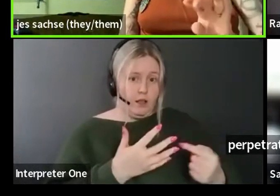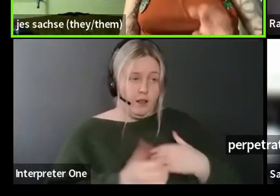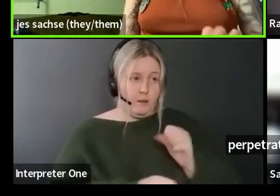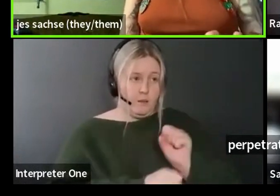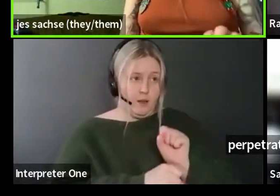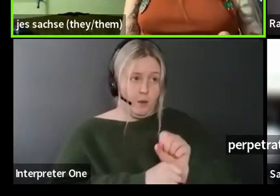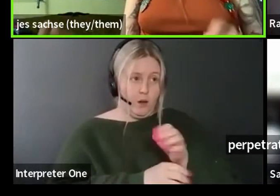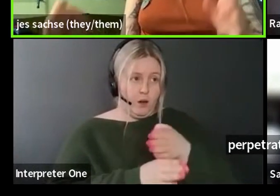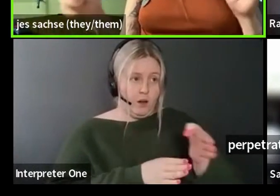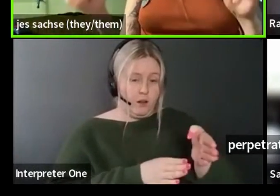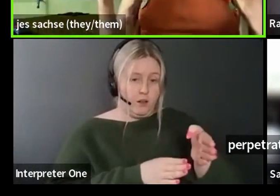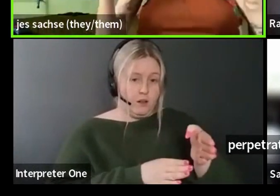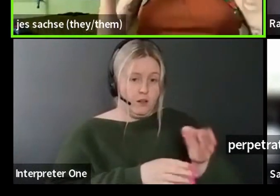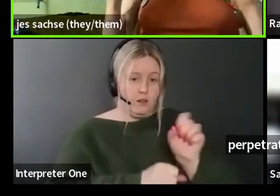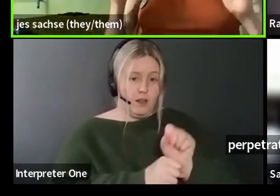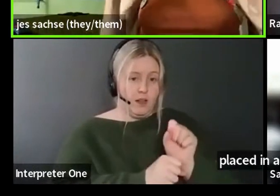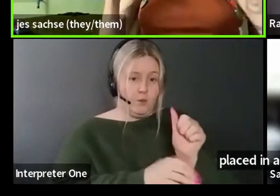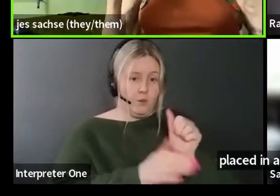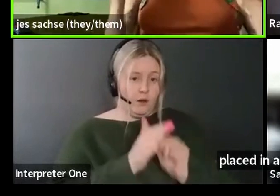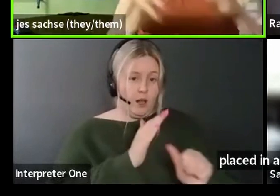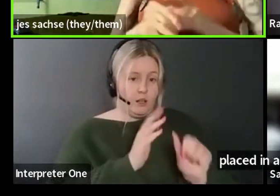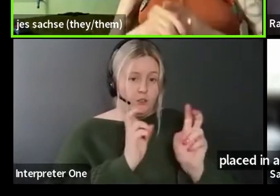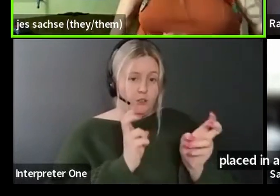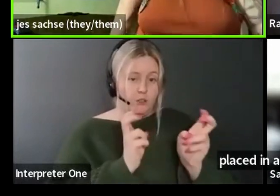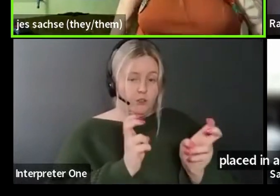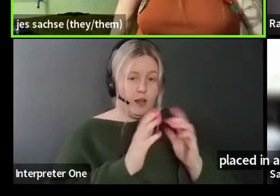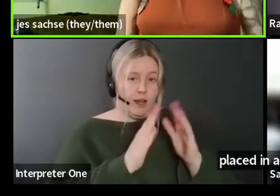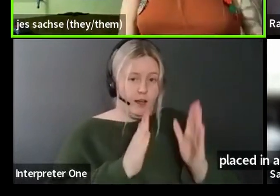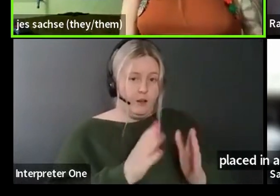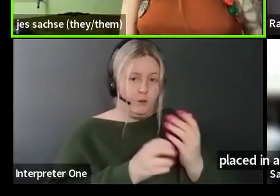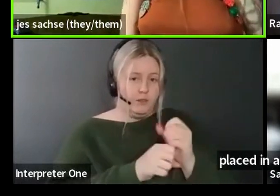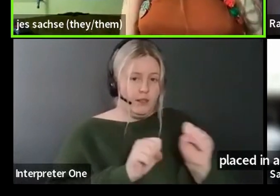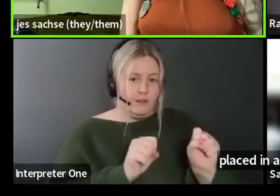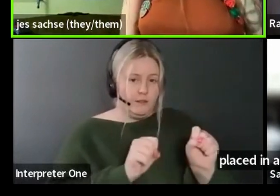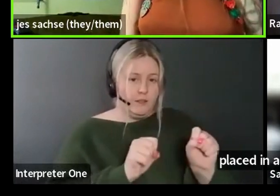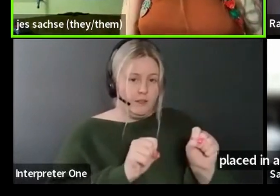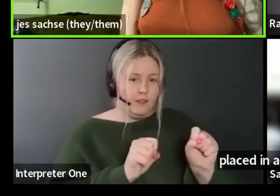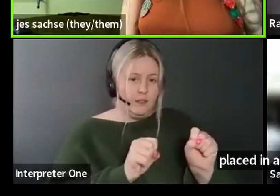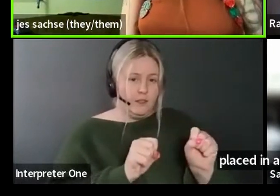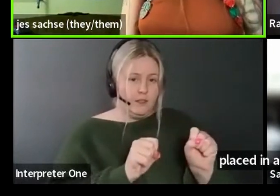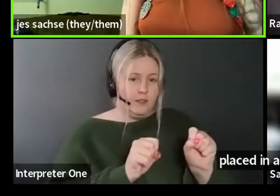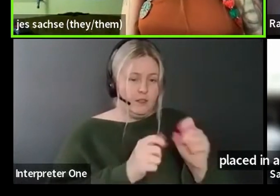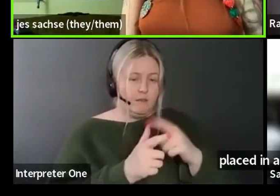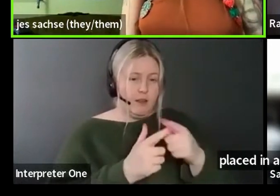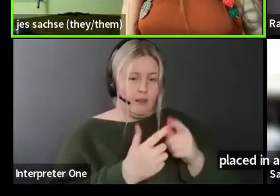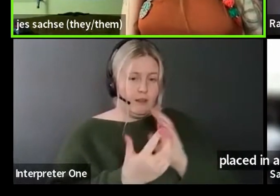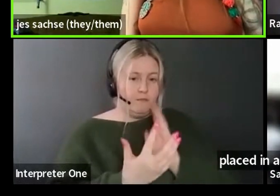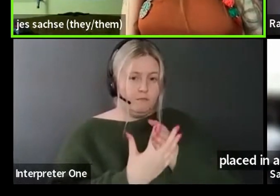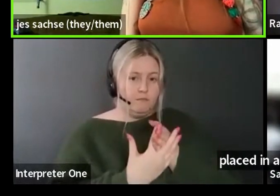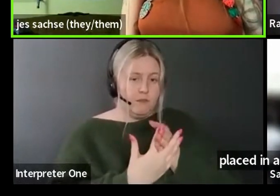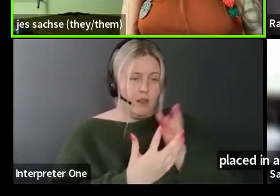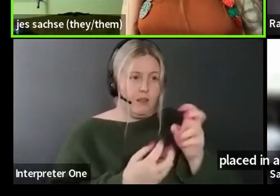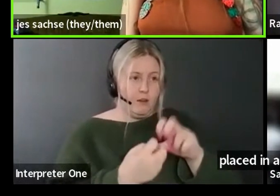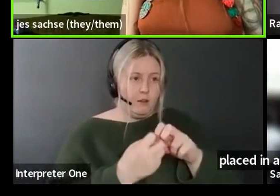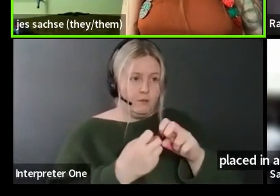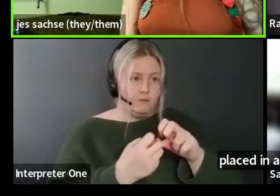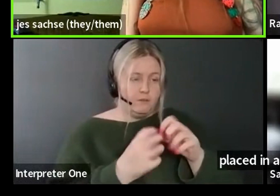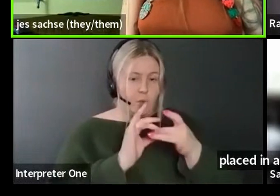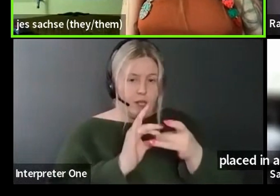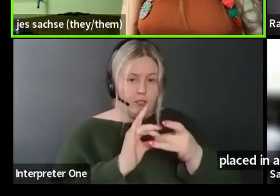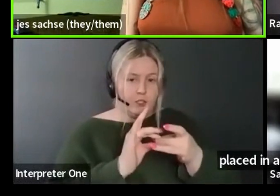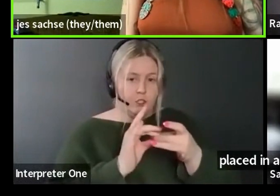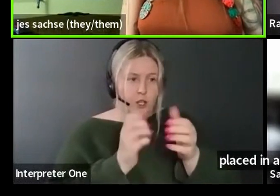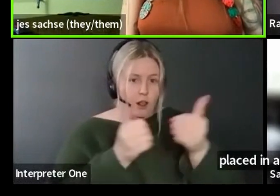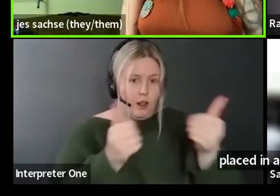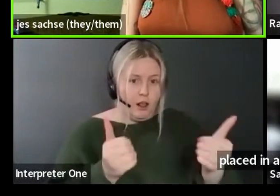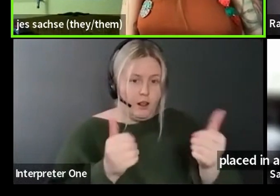to like under the grounds of healthcare and safety to like interrupt people's relationships or to like